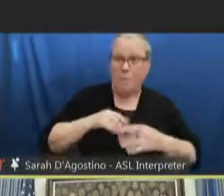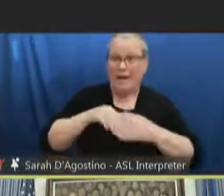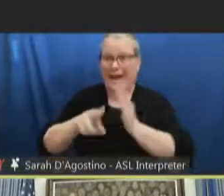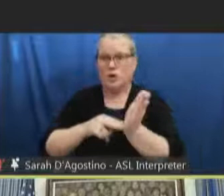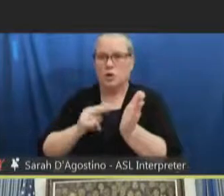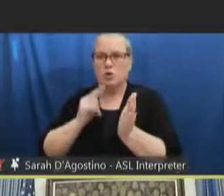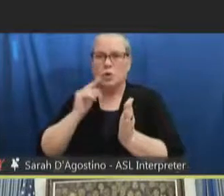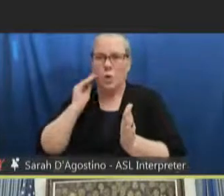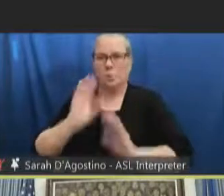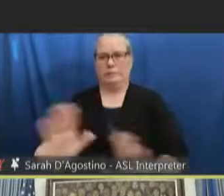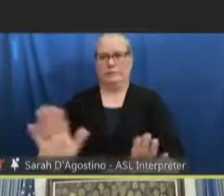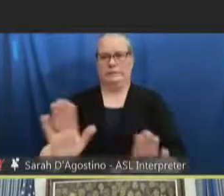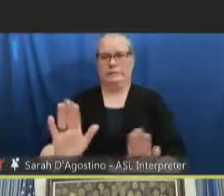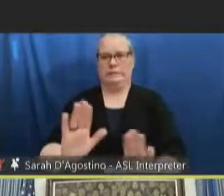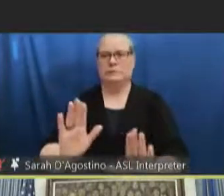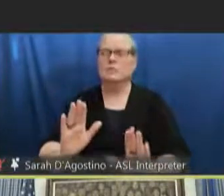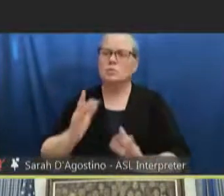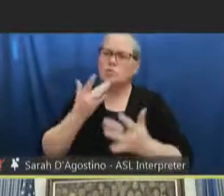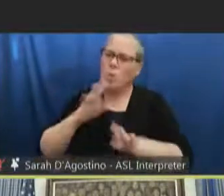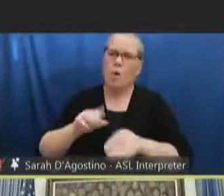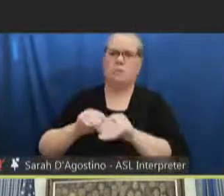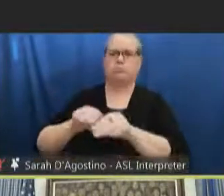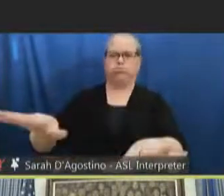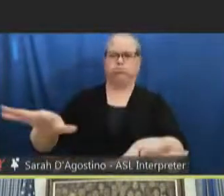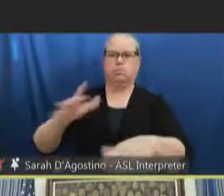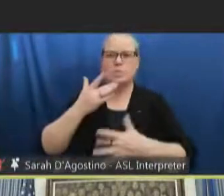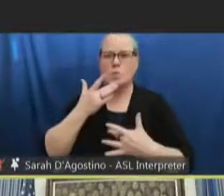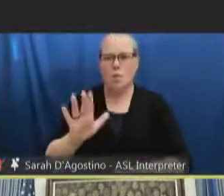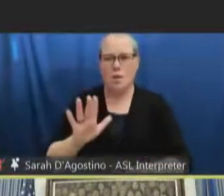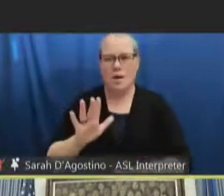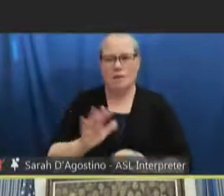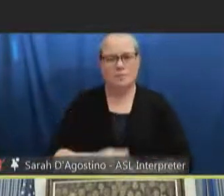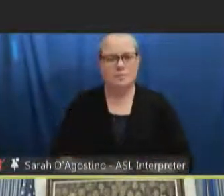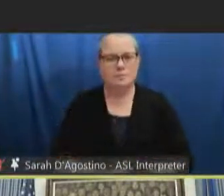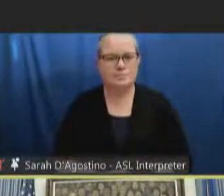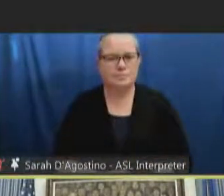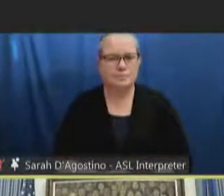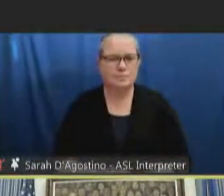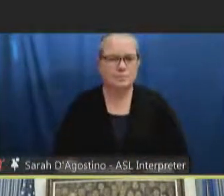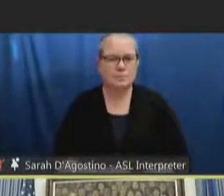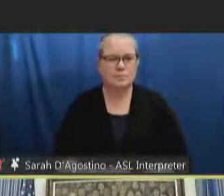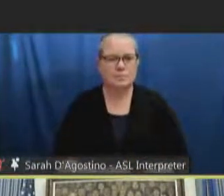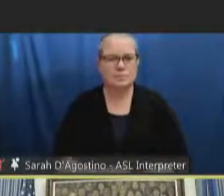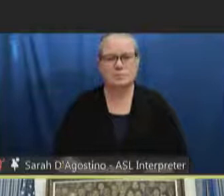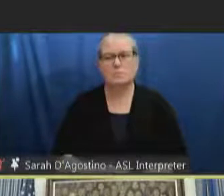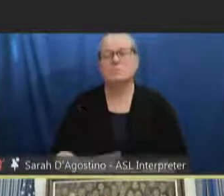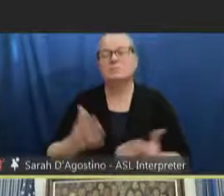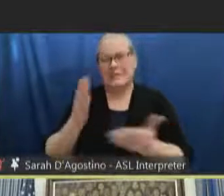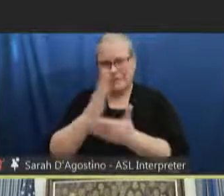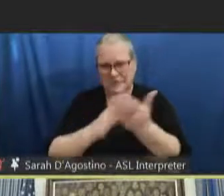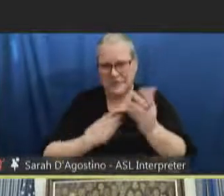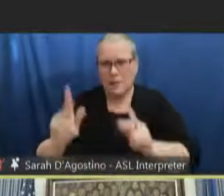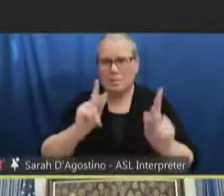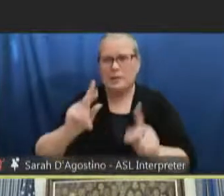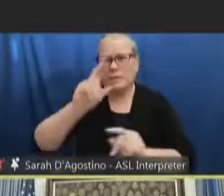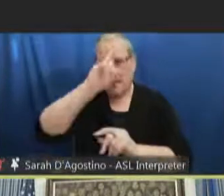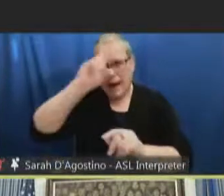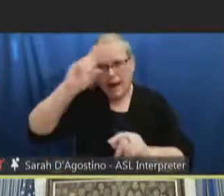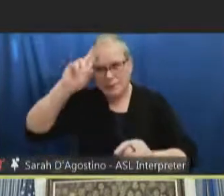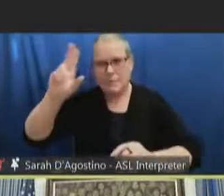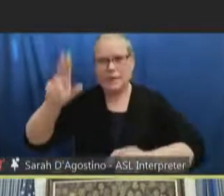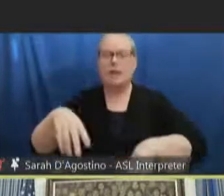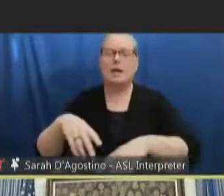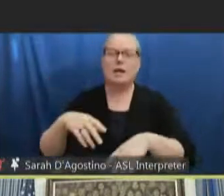And by the way, you've heard some talk about, we've got a fair number of people in hospital beds. They're on the back side of COVID, but not 100%